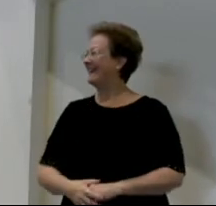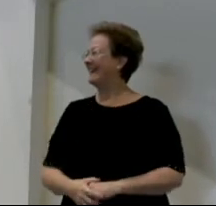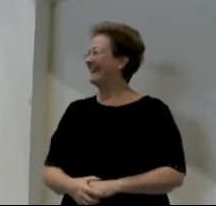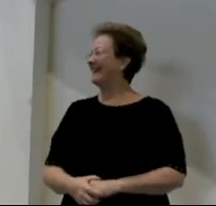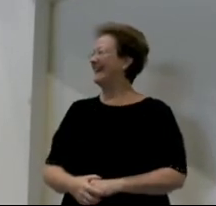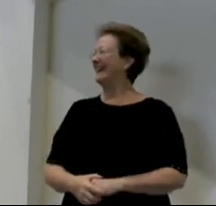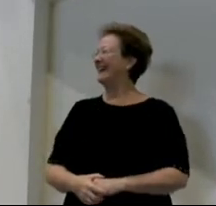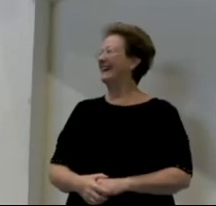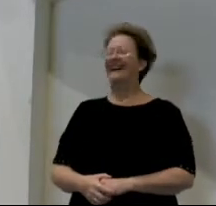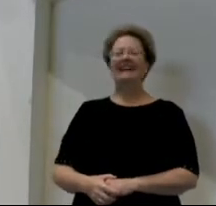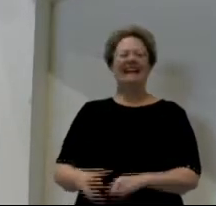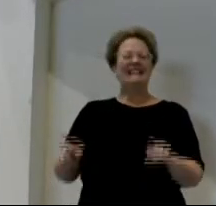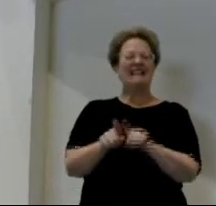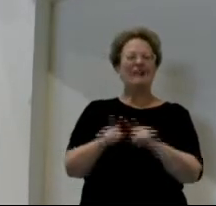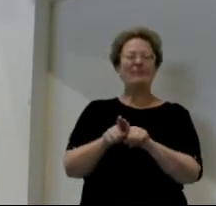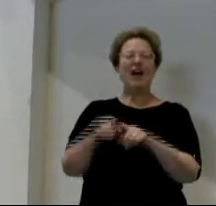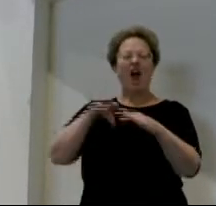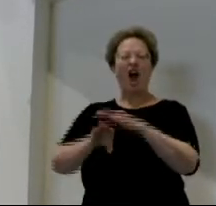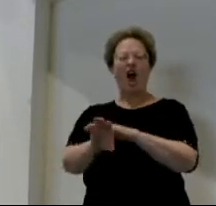So is my oven.